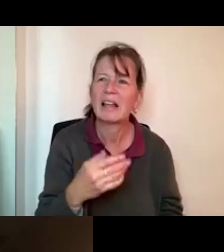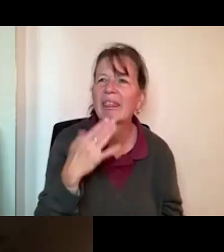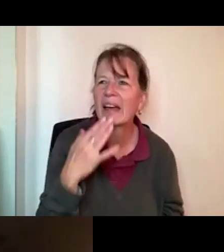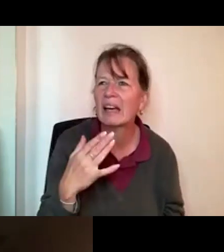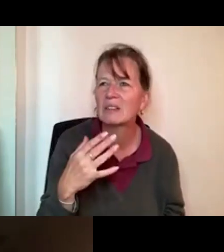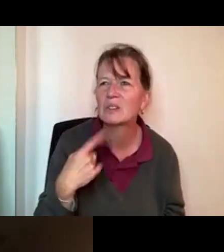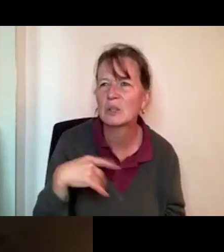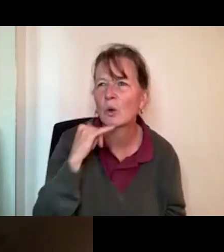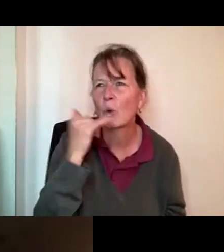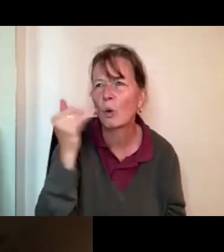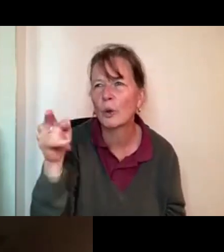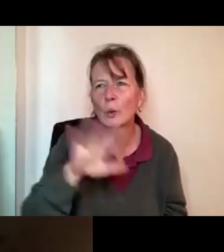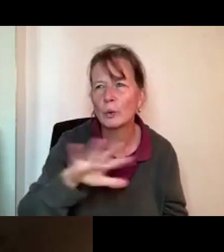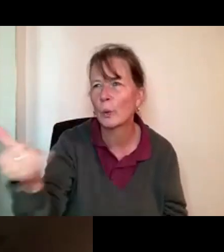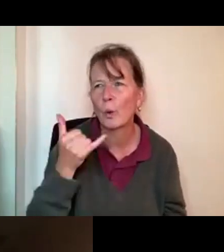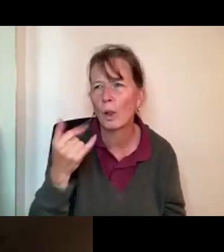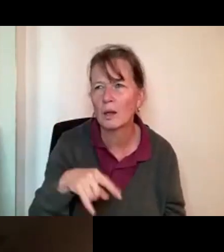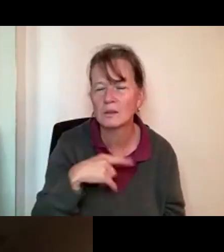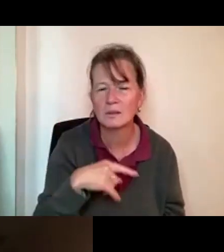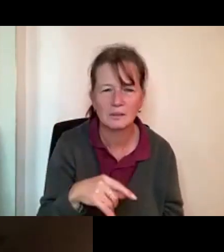us.